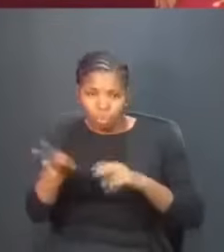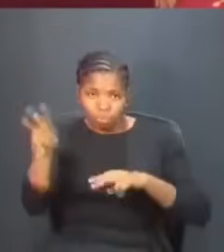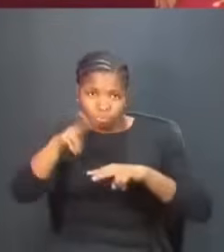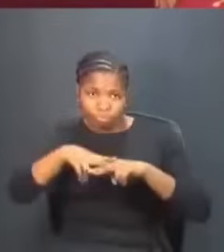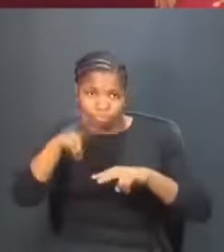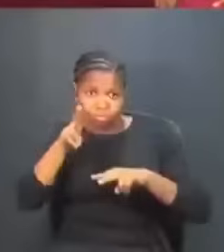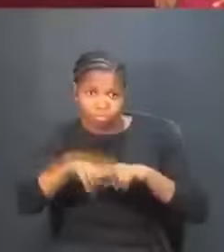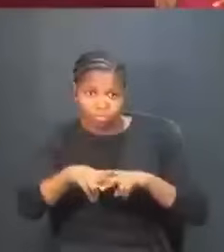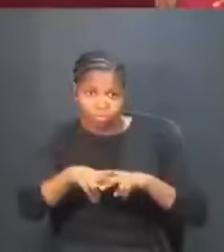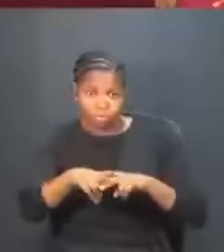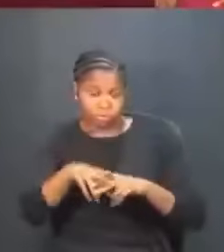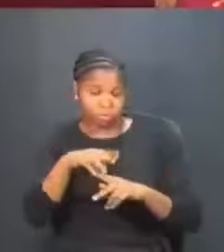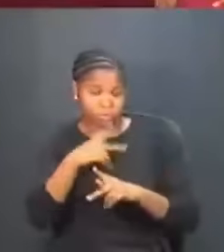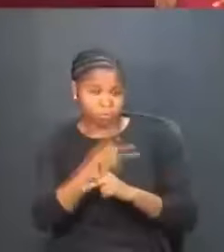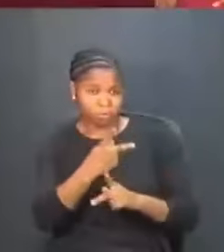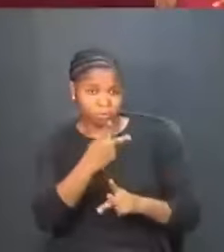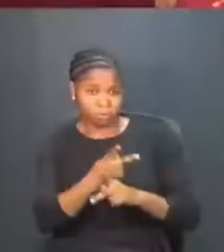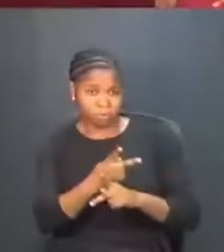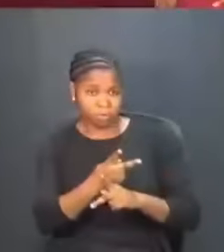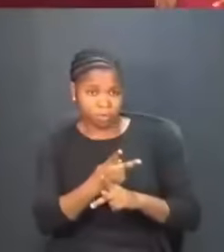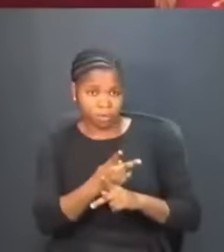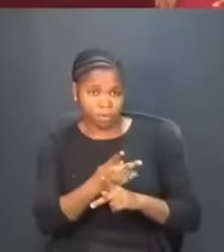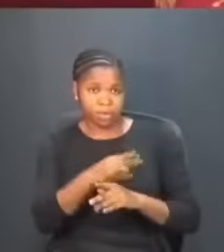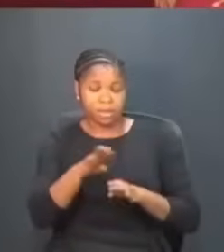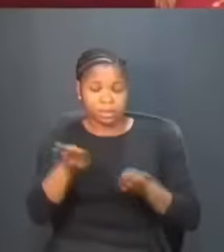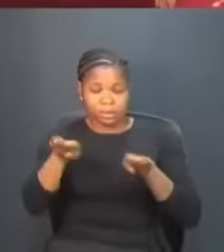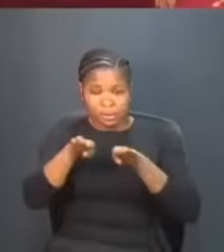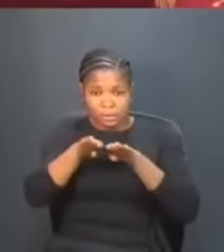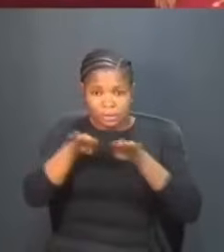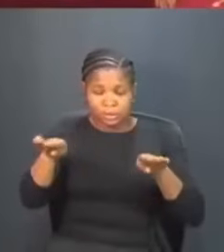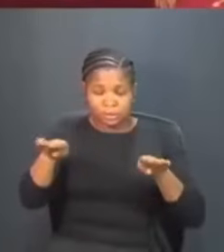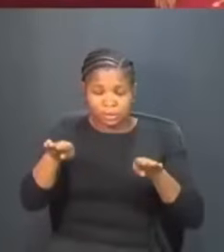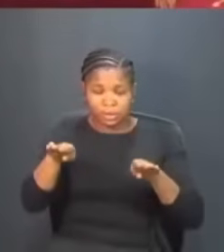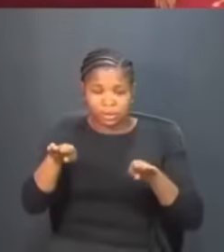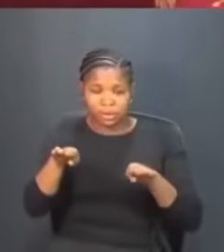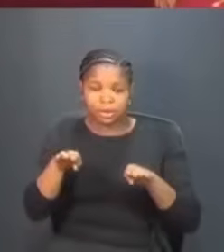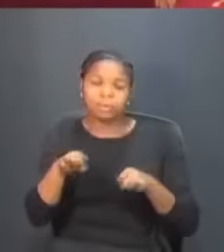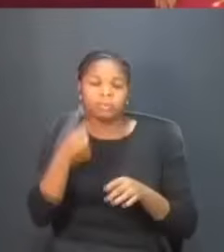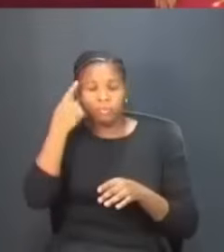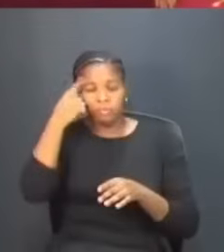and equitable participation for women and youth.